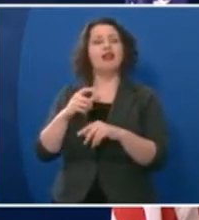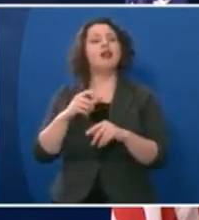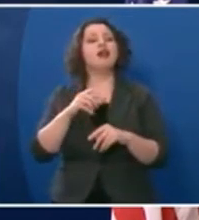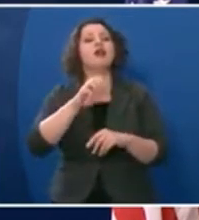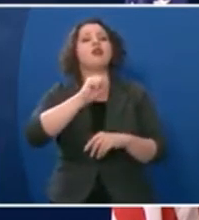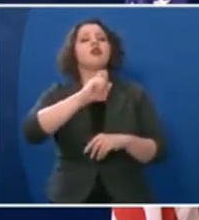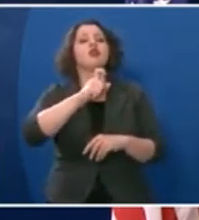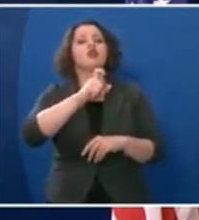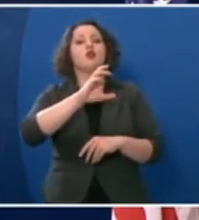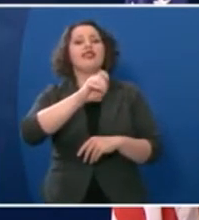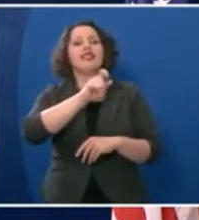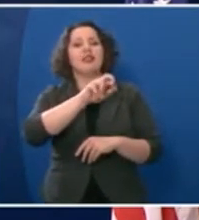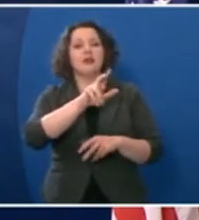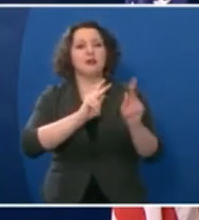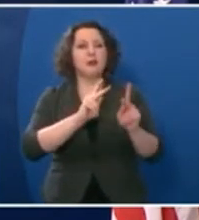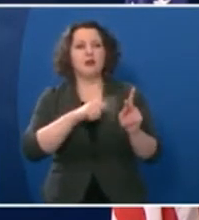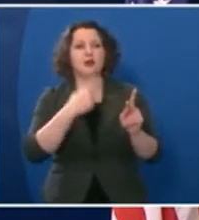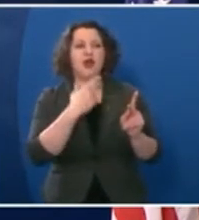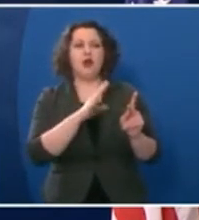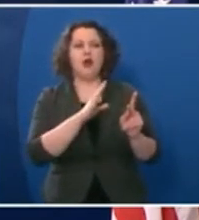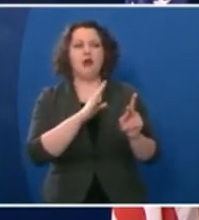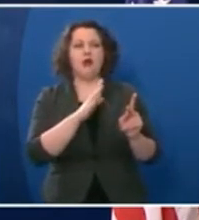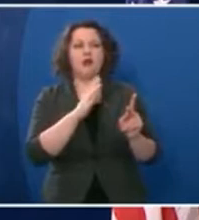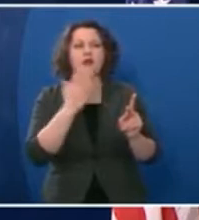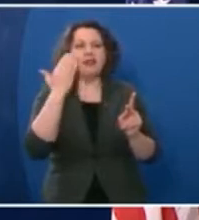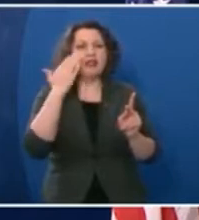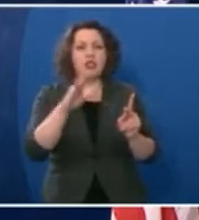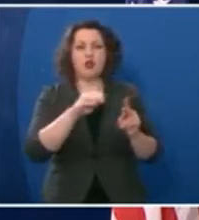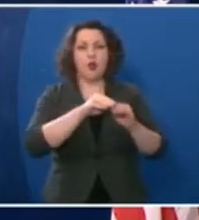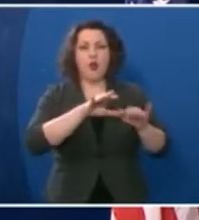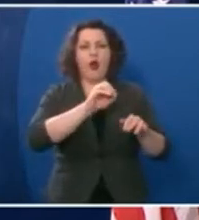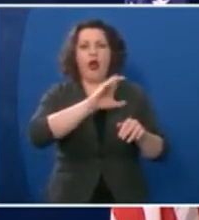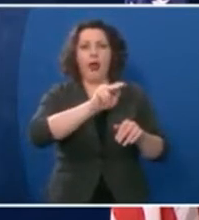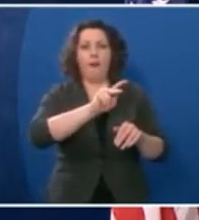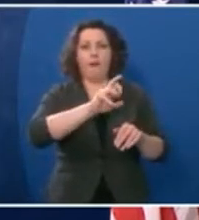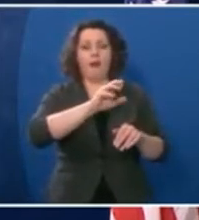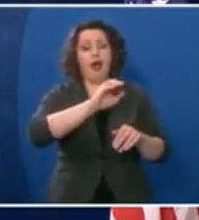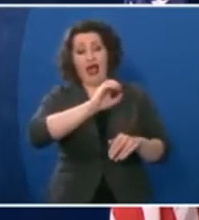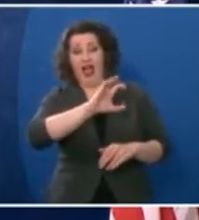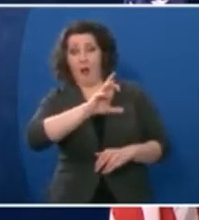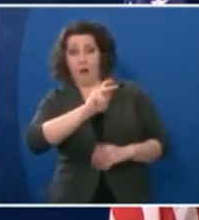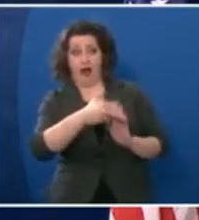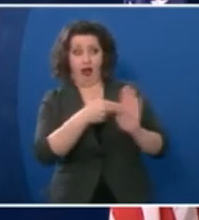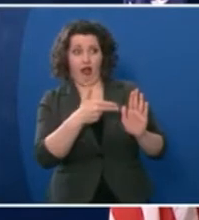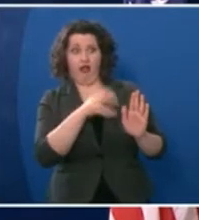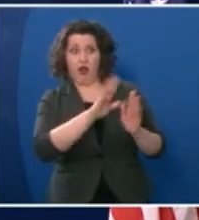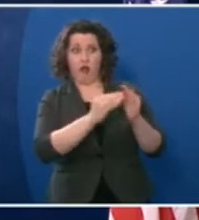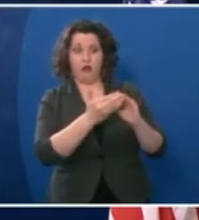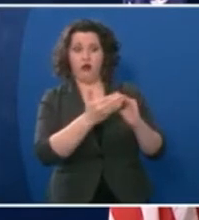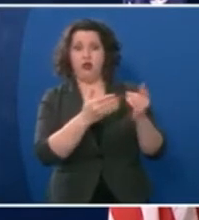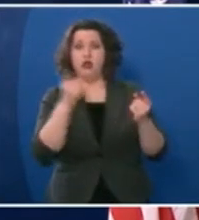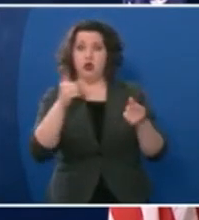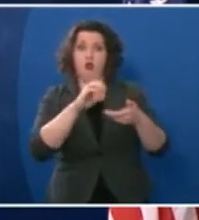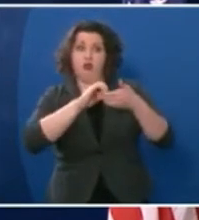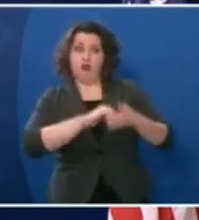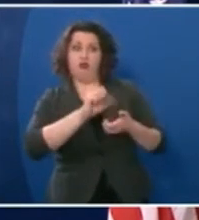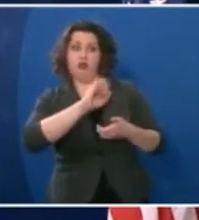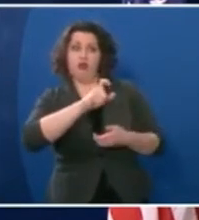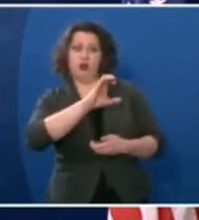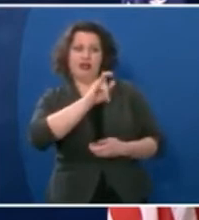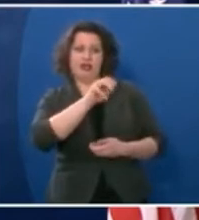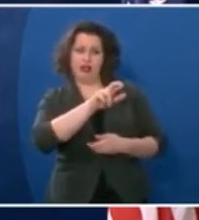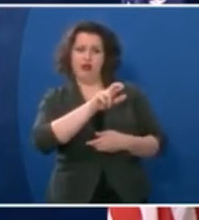Center folks say they did not know there was an outbreak in their community. Yeah. And you have a special relationship with Sioux Center. You had your